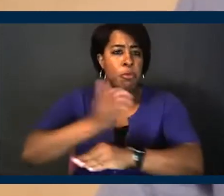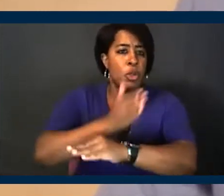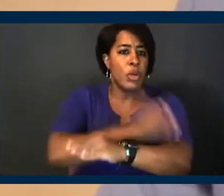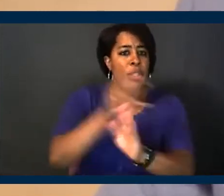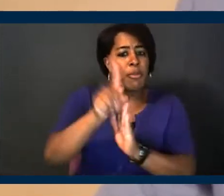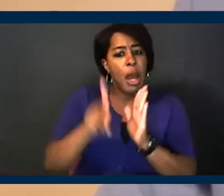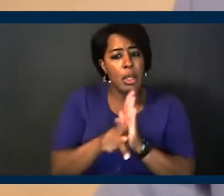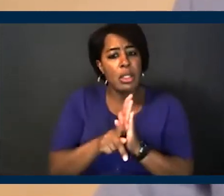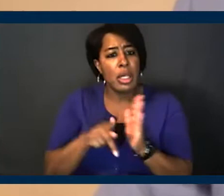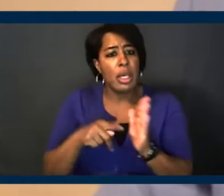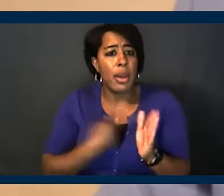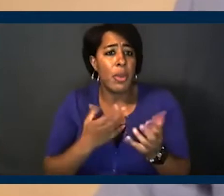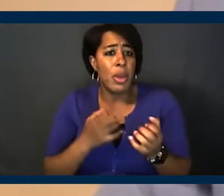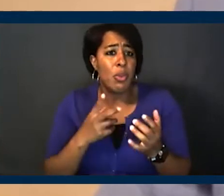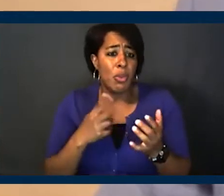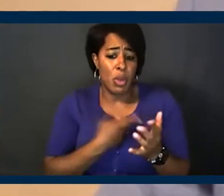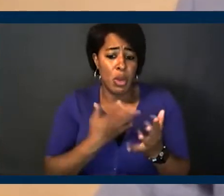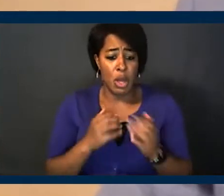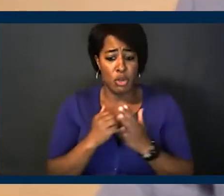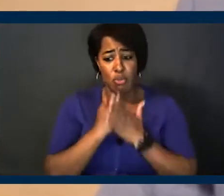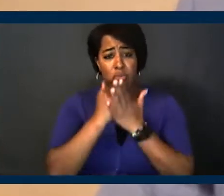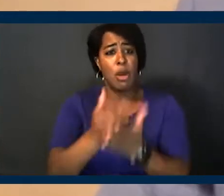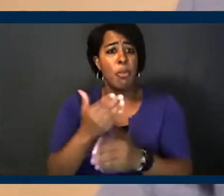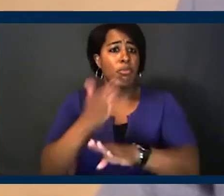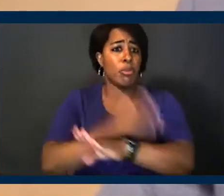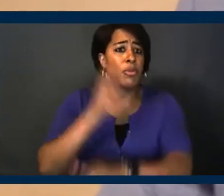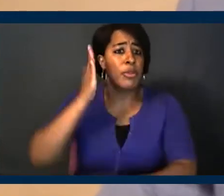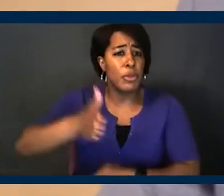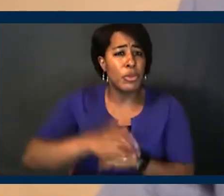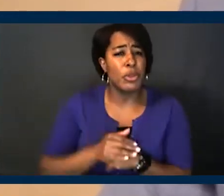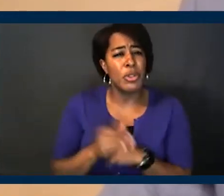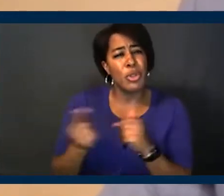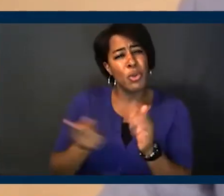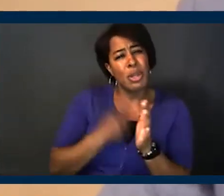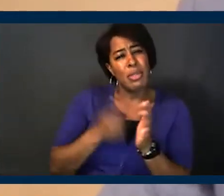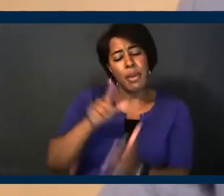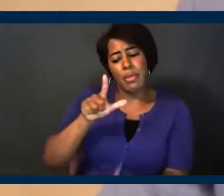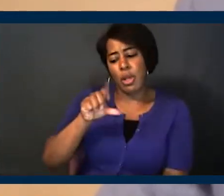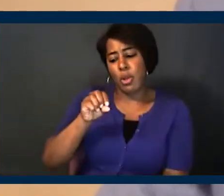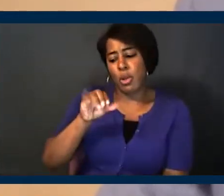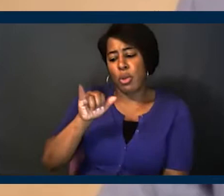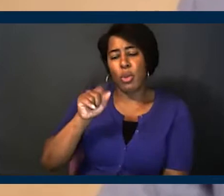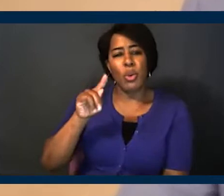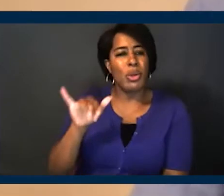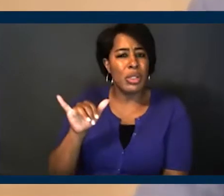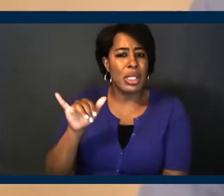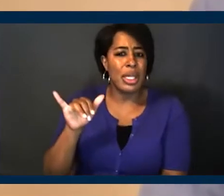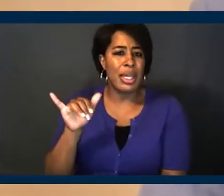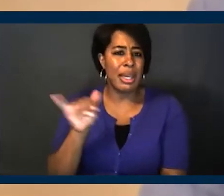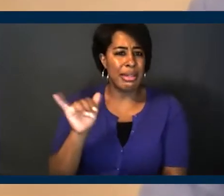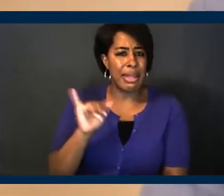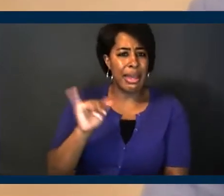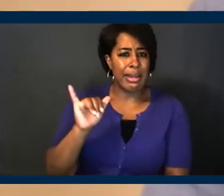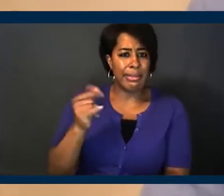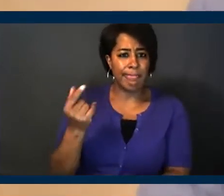to reflect the future. So loyalty sometimes implies a transactional piece. And politics